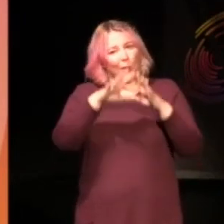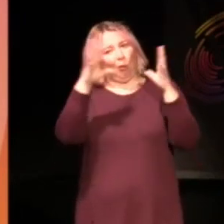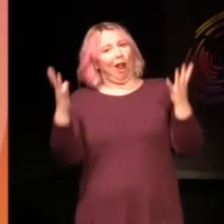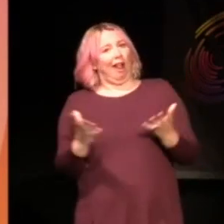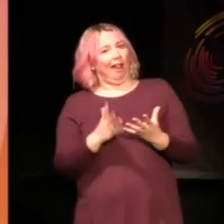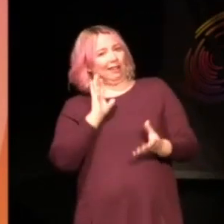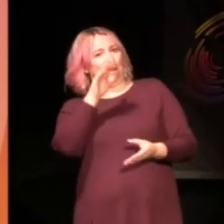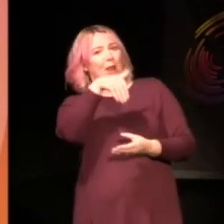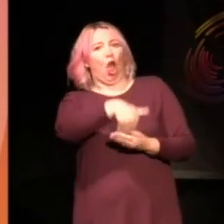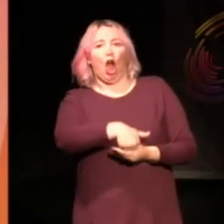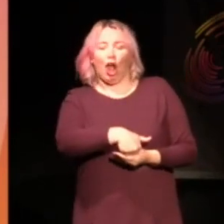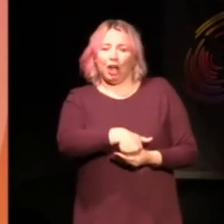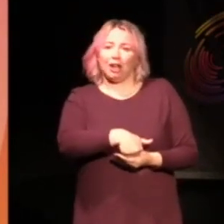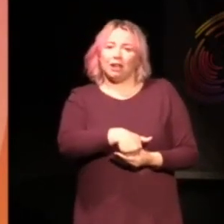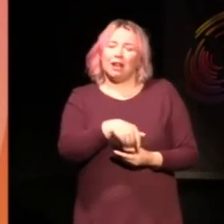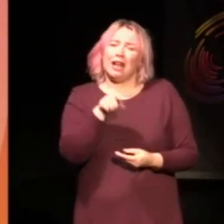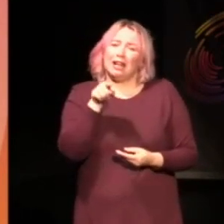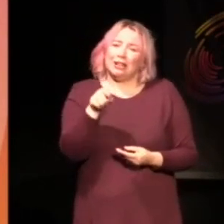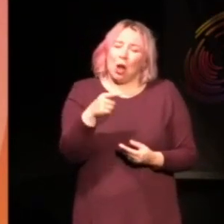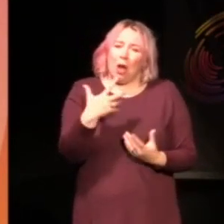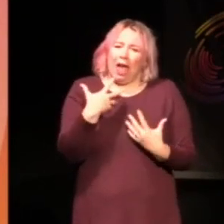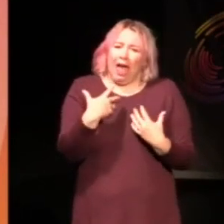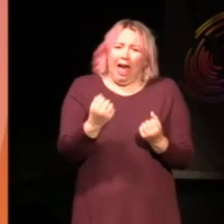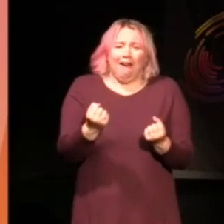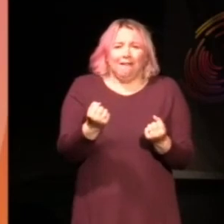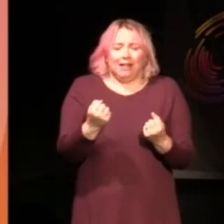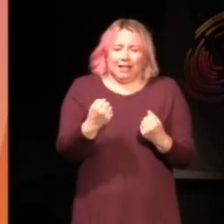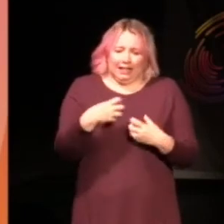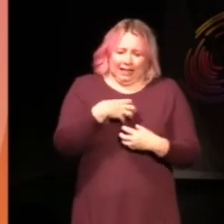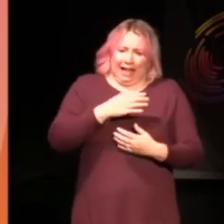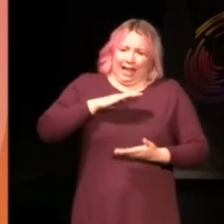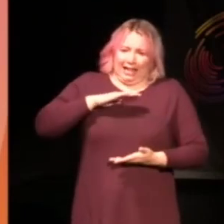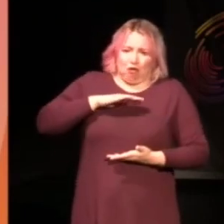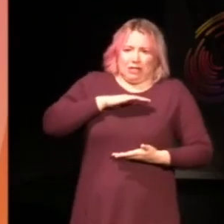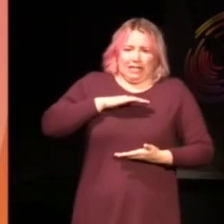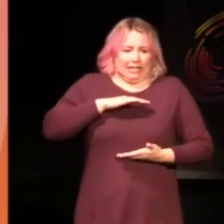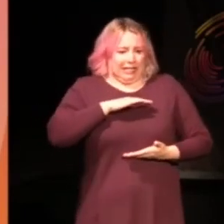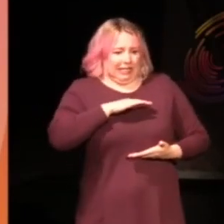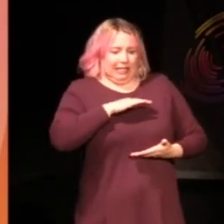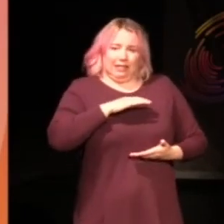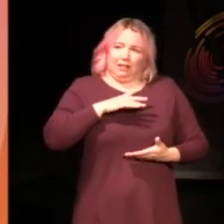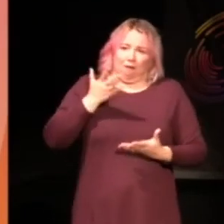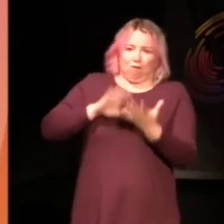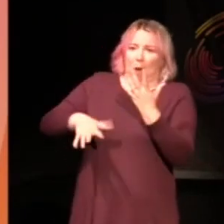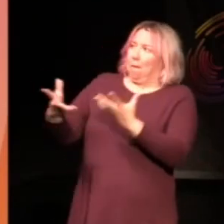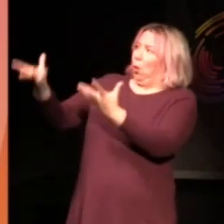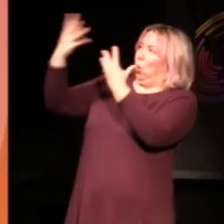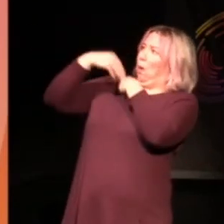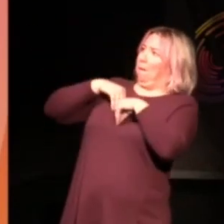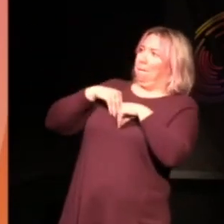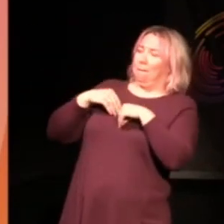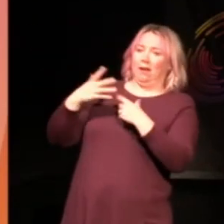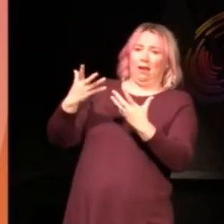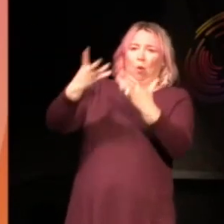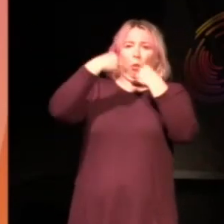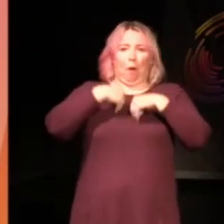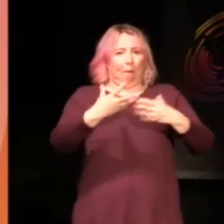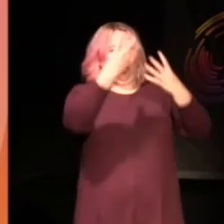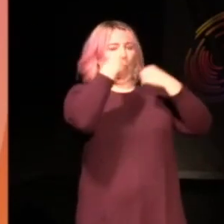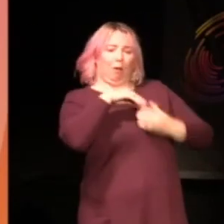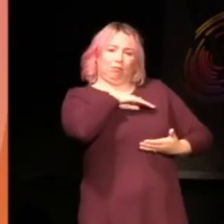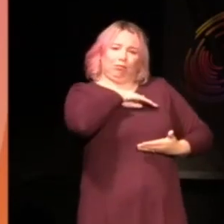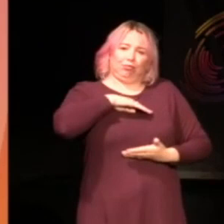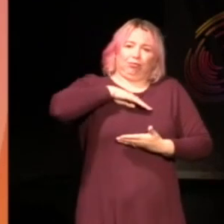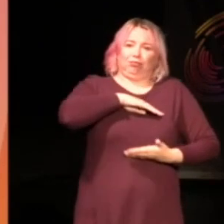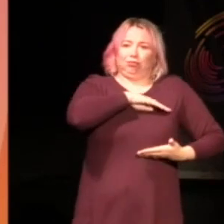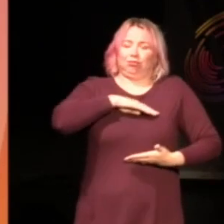help, but on the other hand, there is a melancholy that you will never, ever discard. That too will keep coming with you. And it's a very,